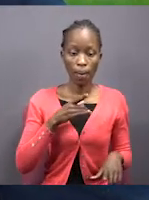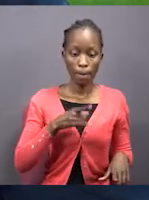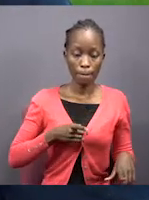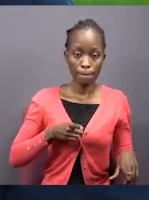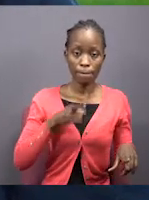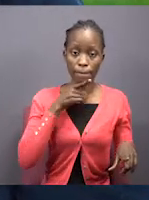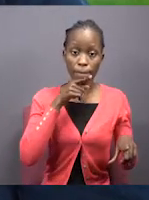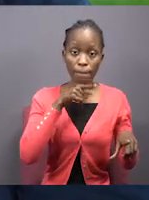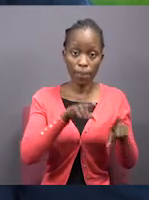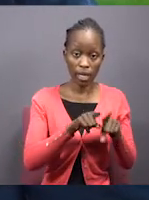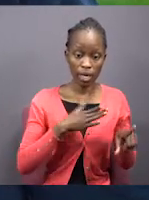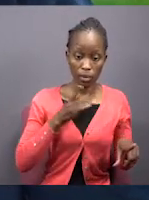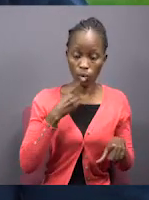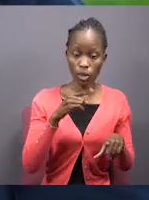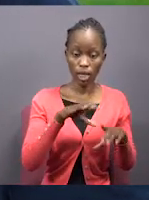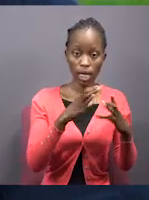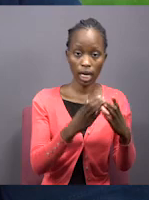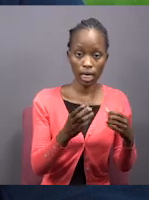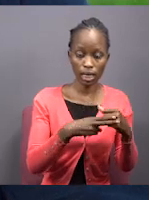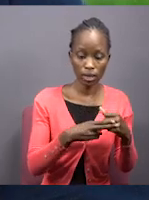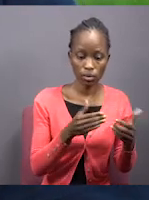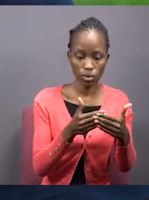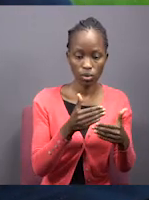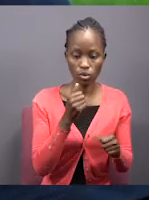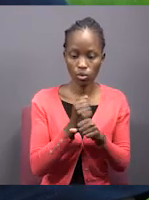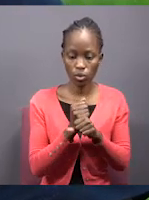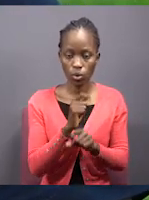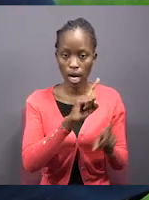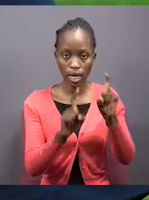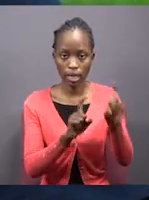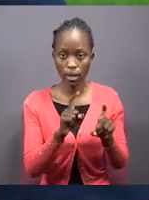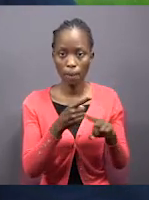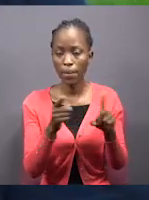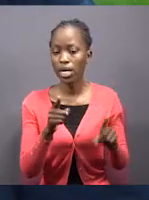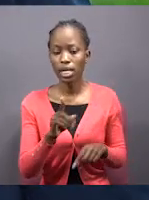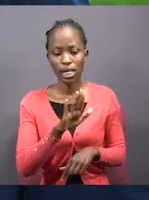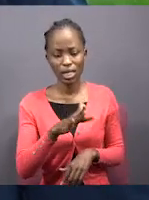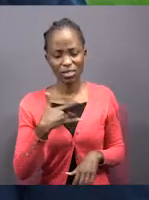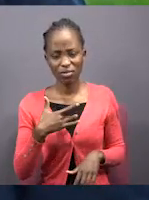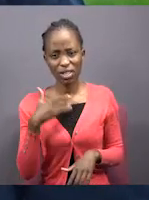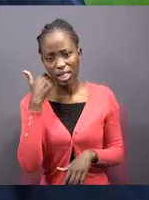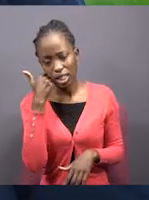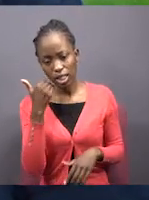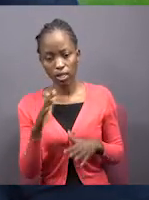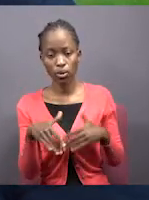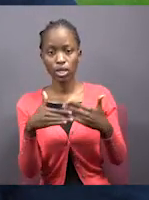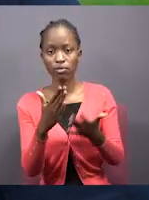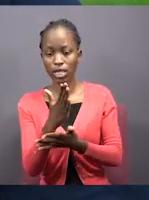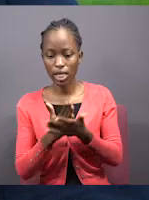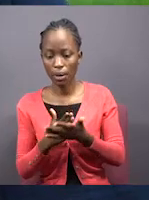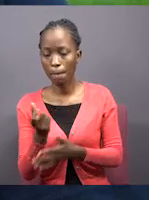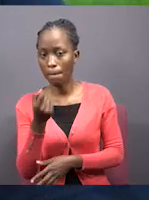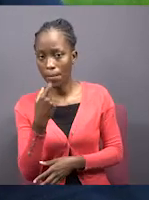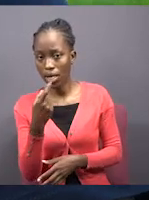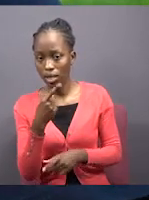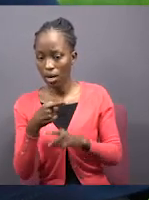do his exams, but he was feeling sick. He was given some antibiotics, but they didn't help. He